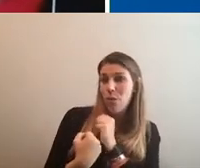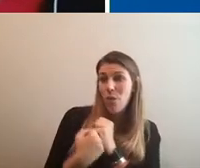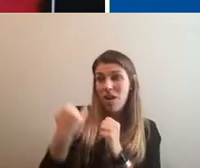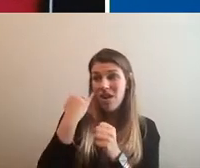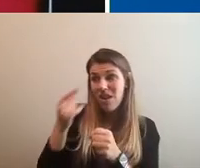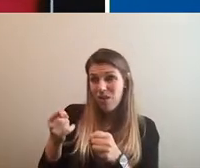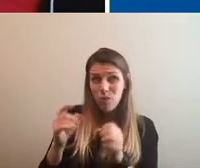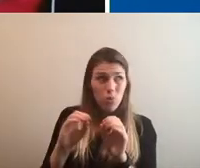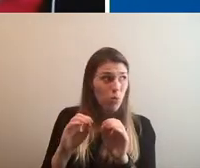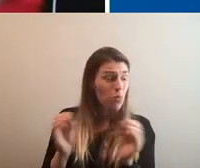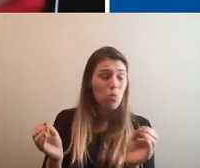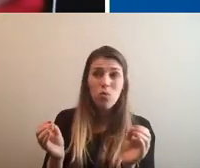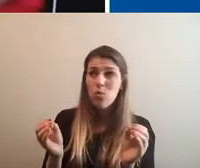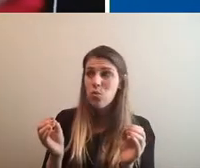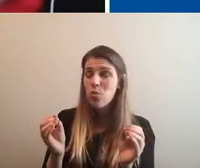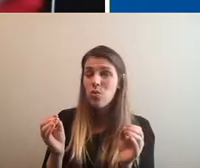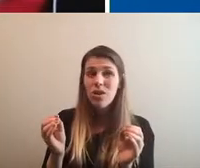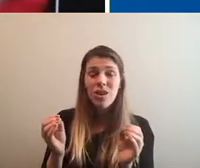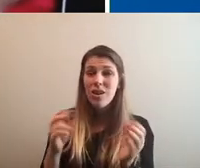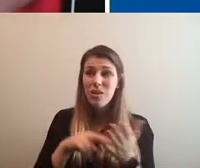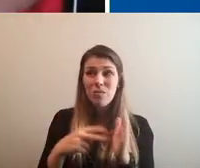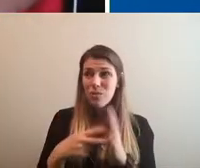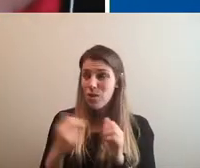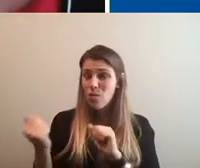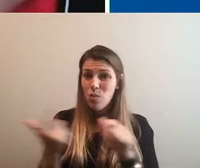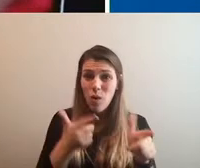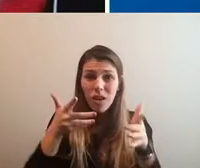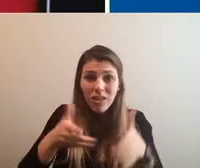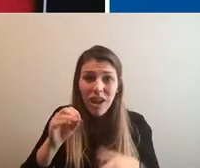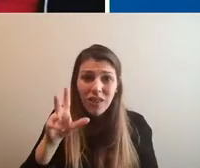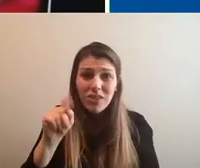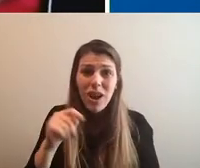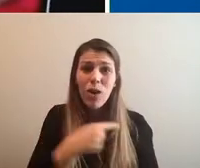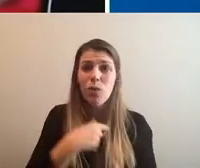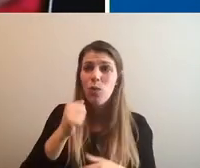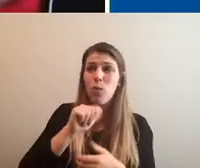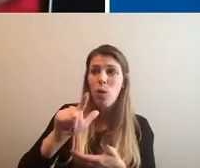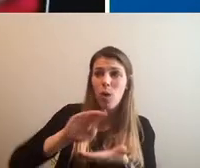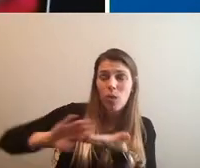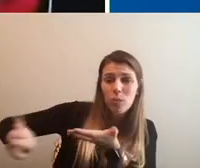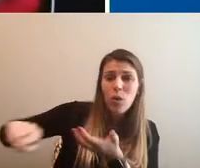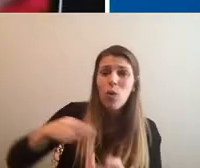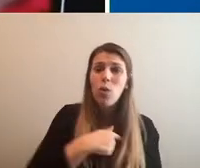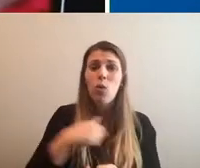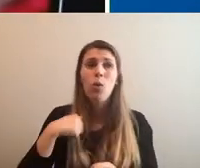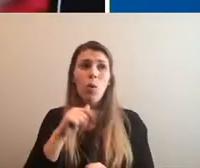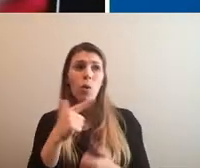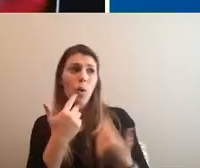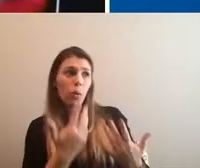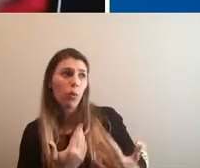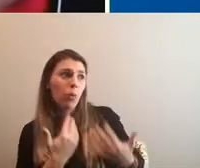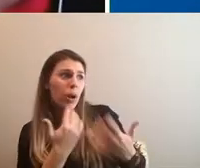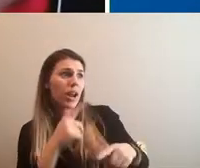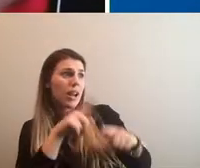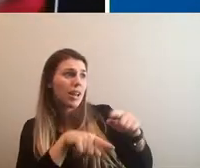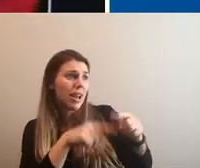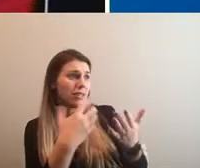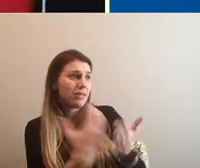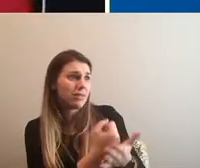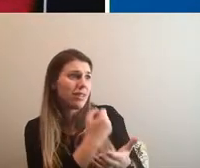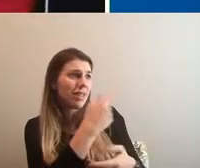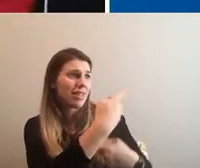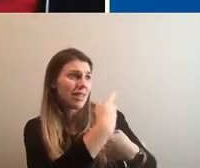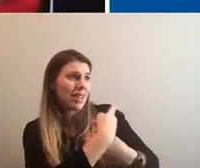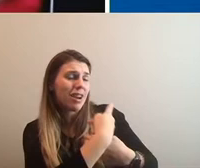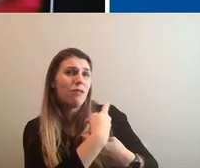there, we will all be left out. We will all be on the margins. We will all be in the waiting room, unable to access care. We will all find